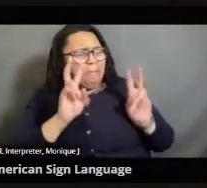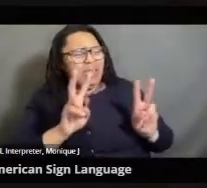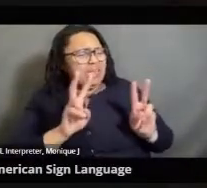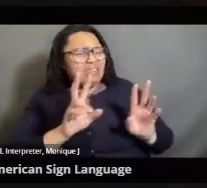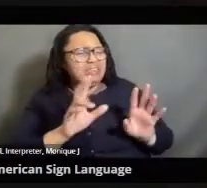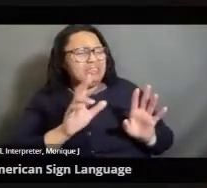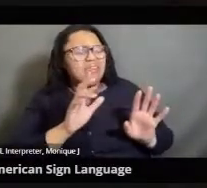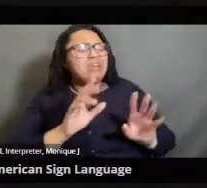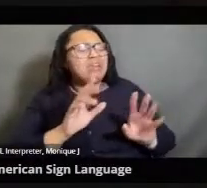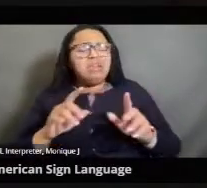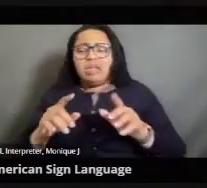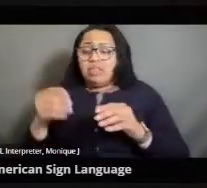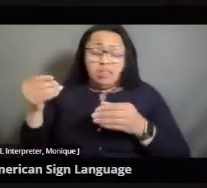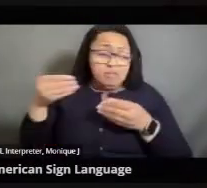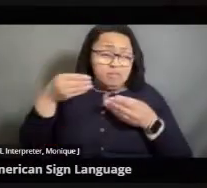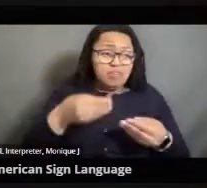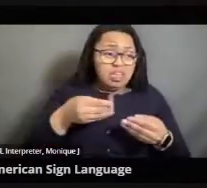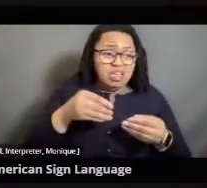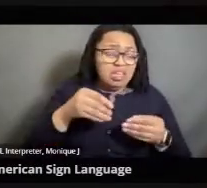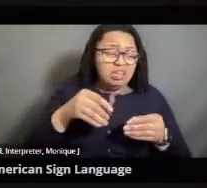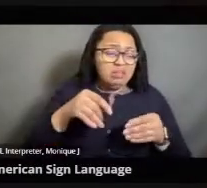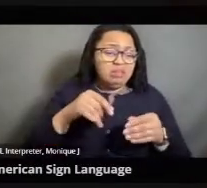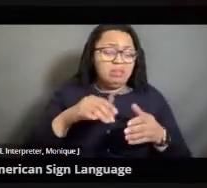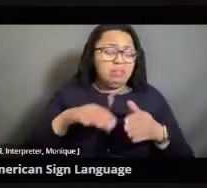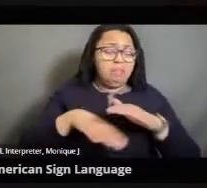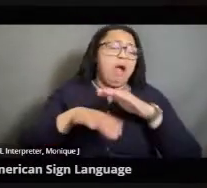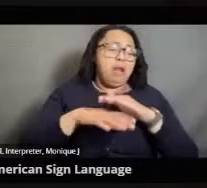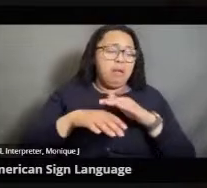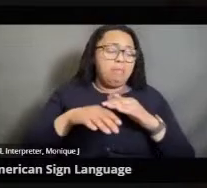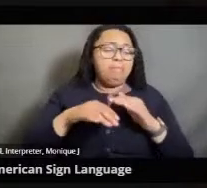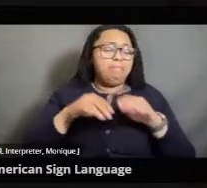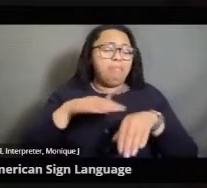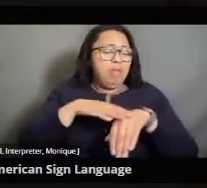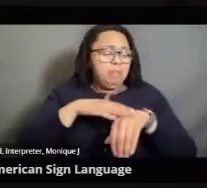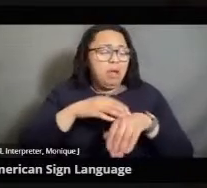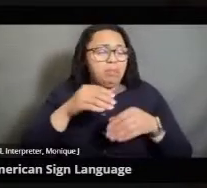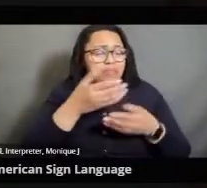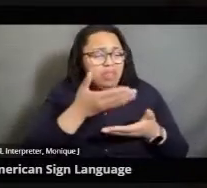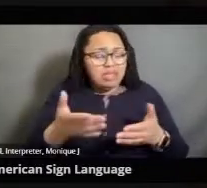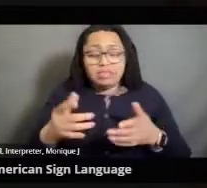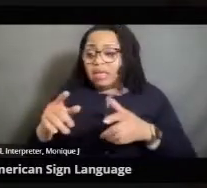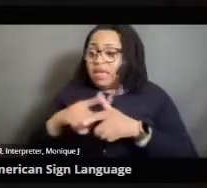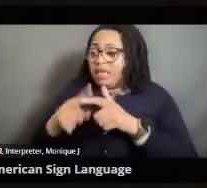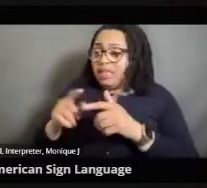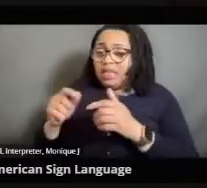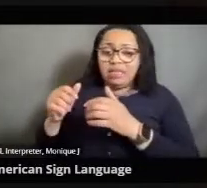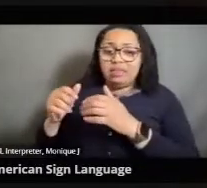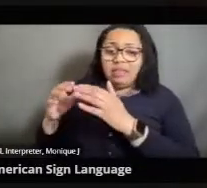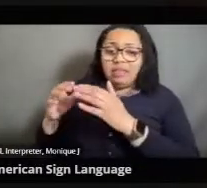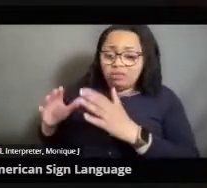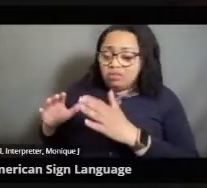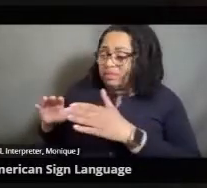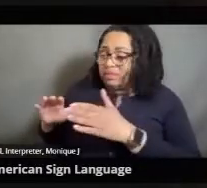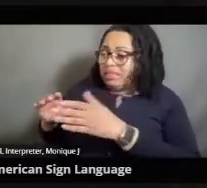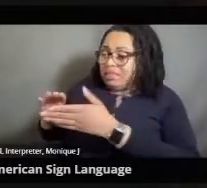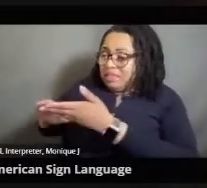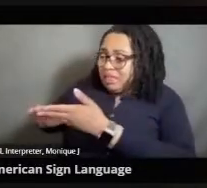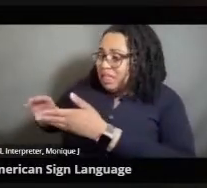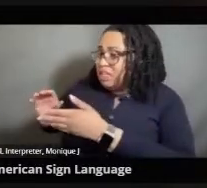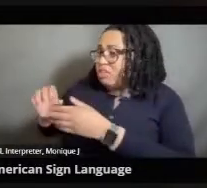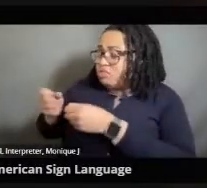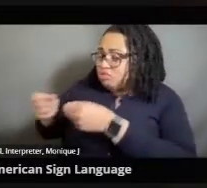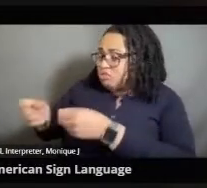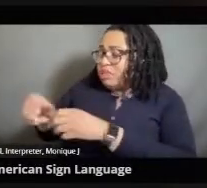instead of housing, they sweep the streets. They keep our wages low, our debts high, and trap